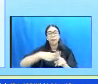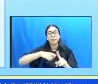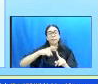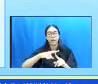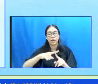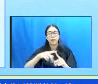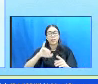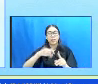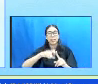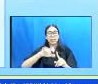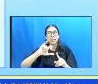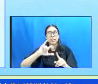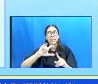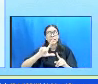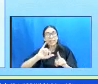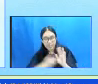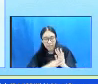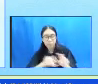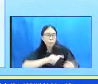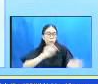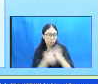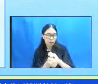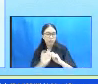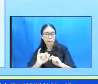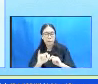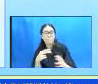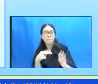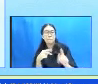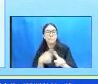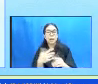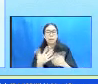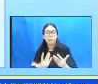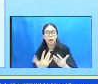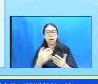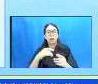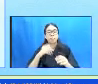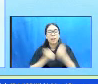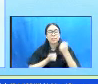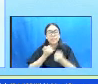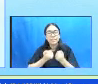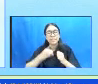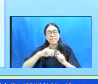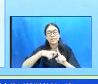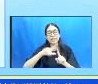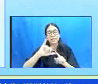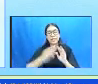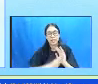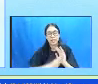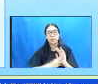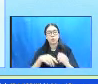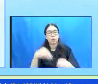of climate action are equitable, distributed among the vulnerable group. I think that's my response to your question,